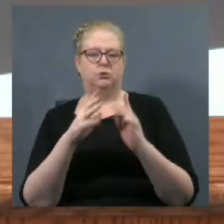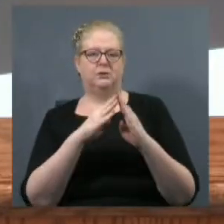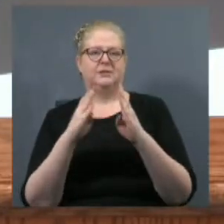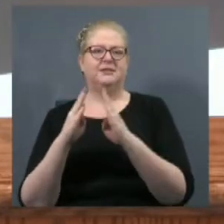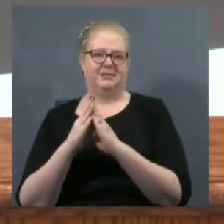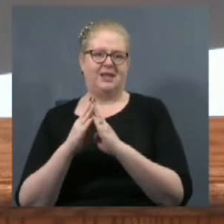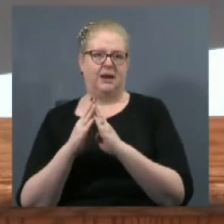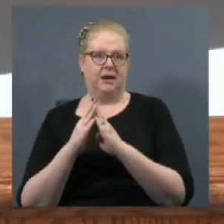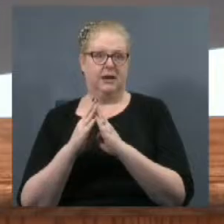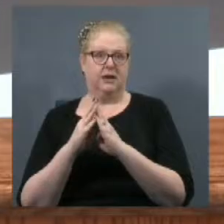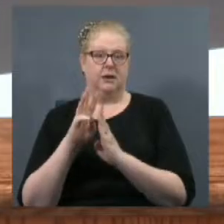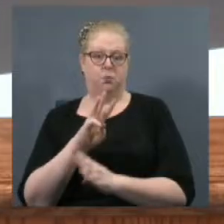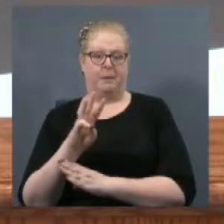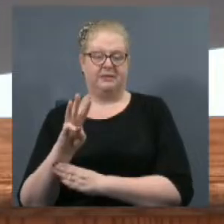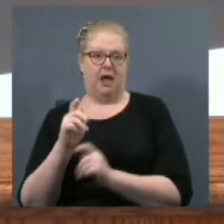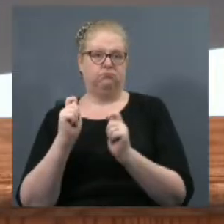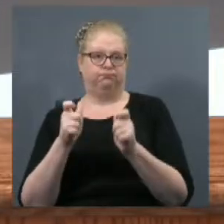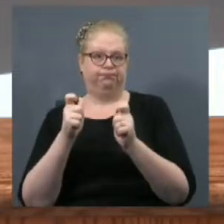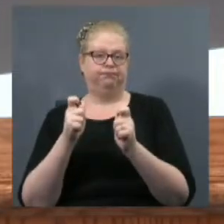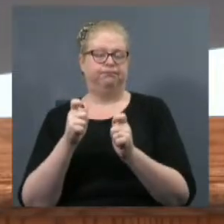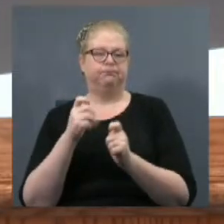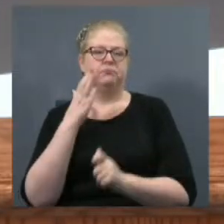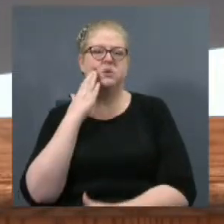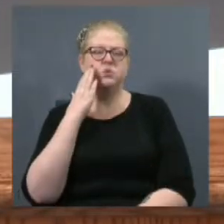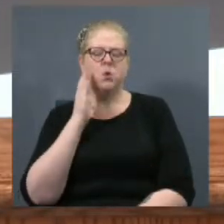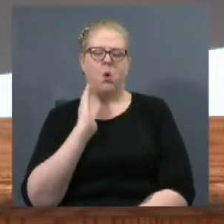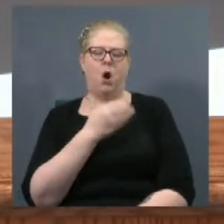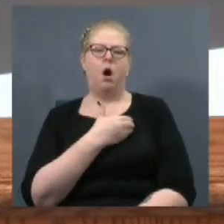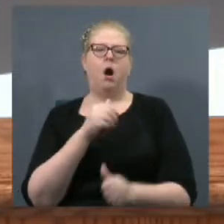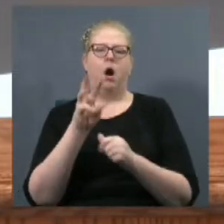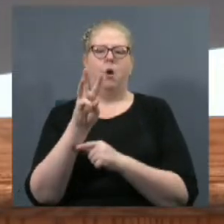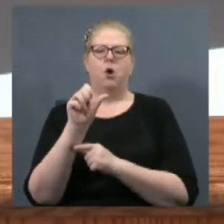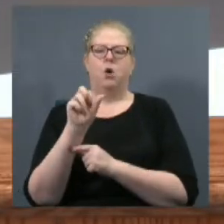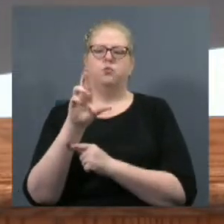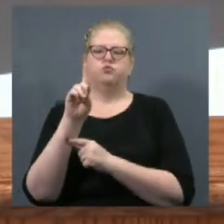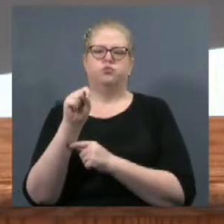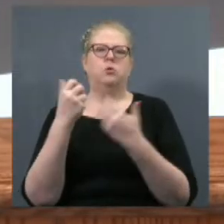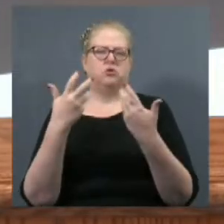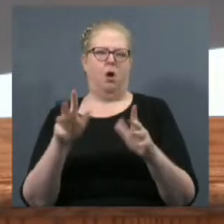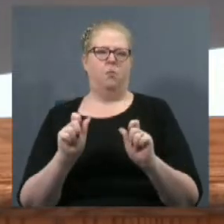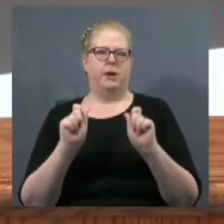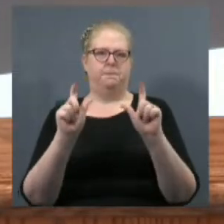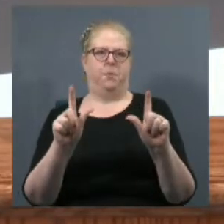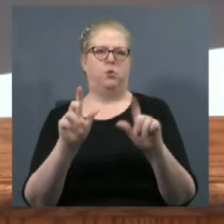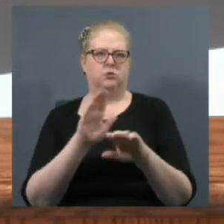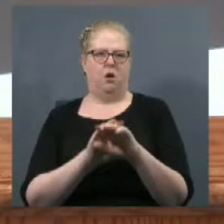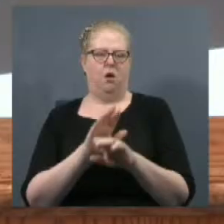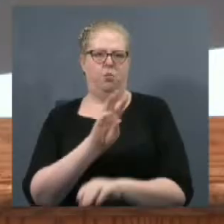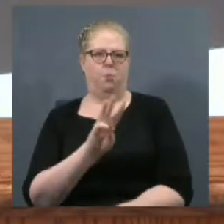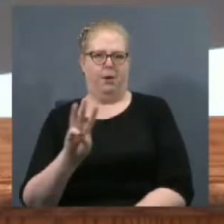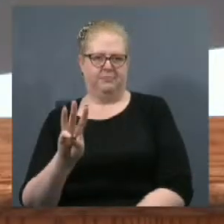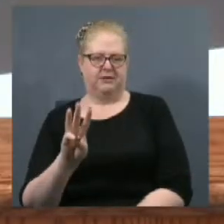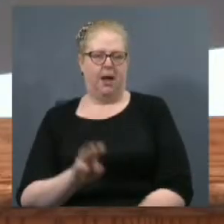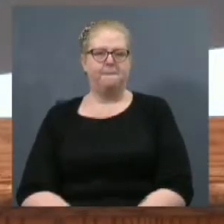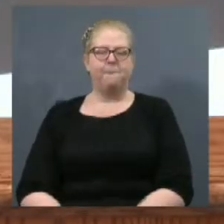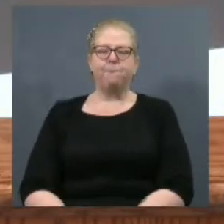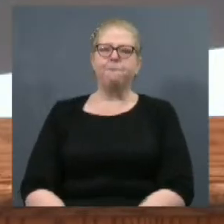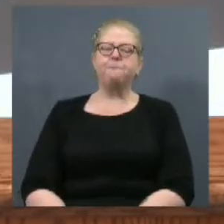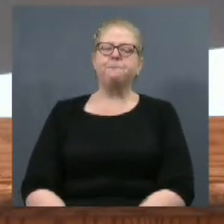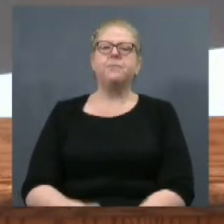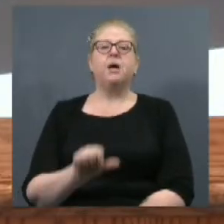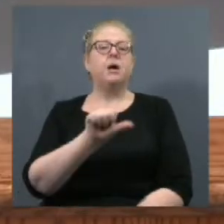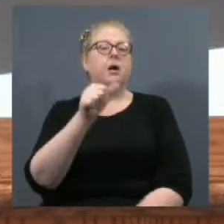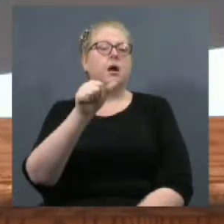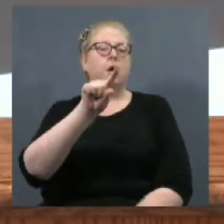posted. Maybe we can get a snapshot of that. The other question would be, I